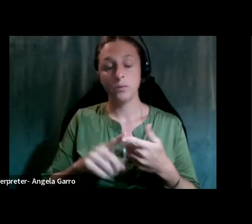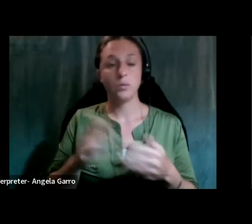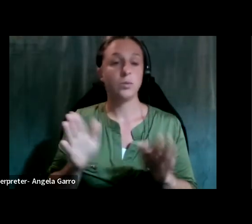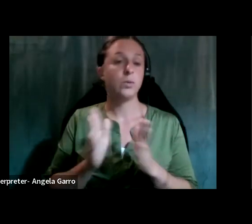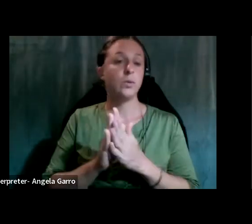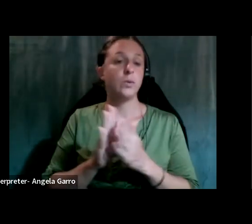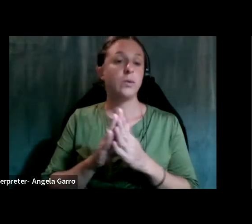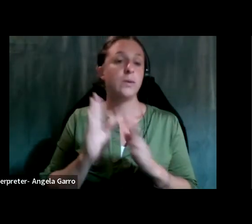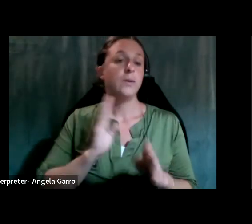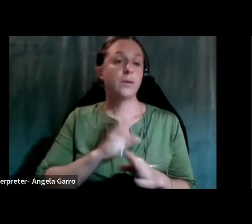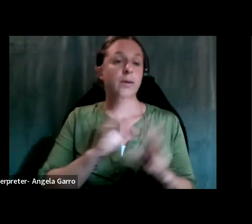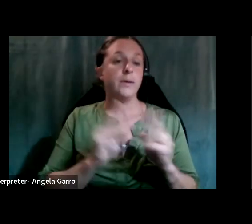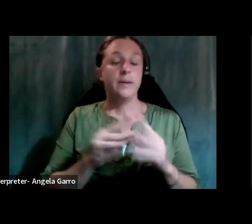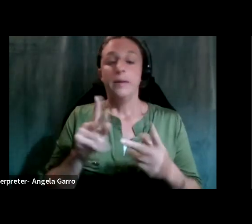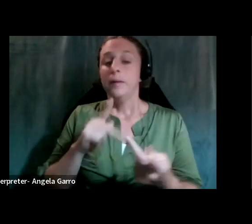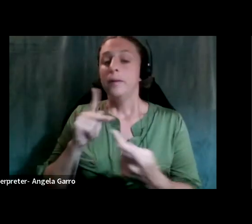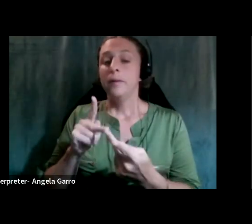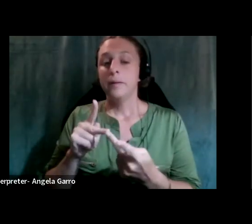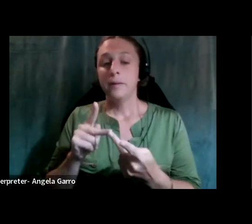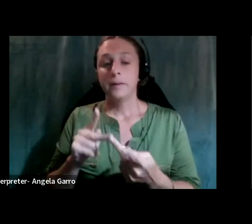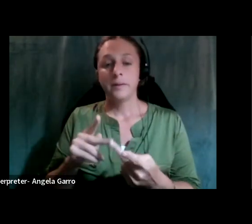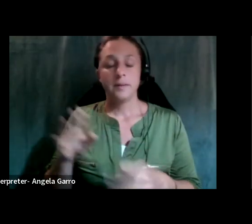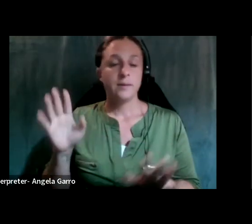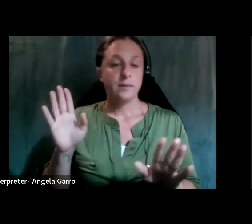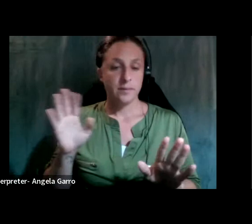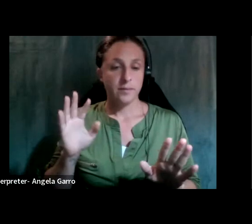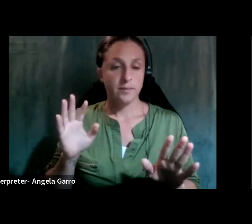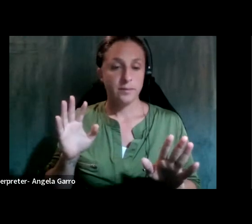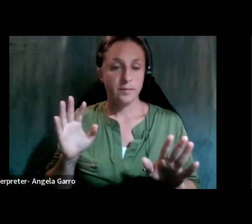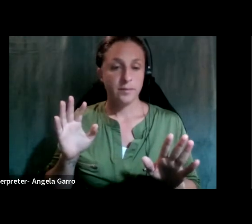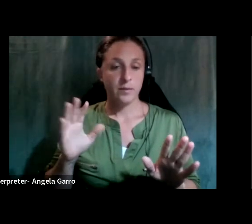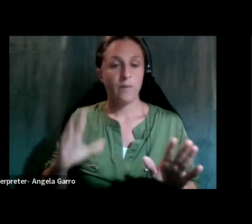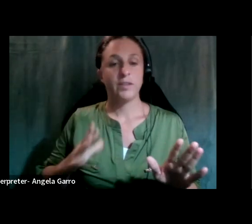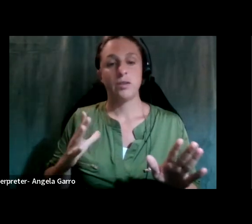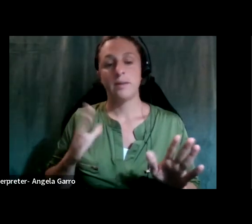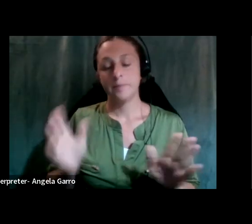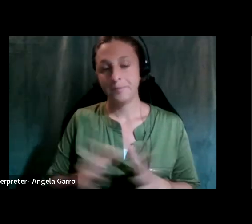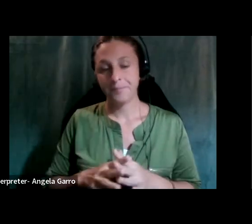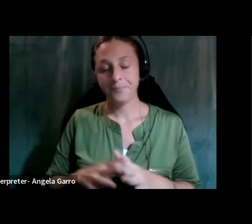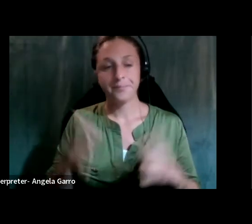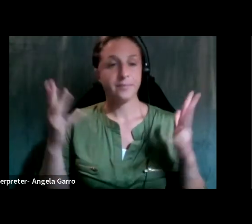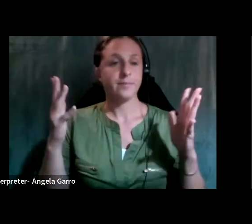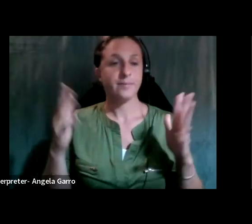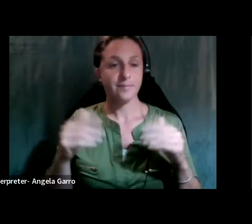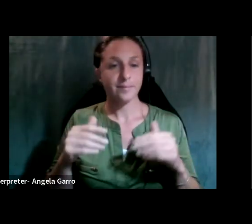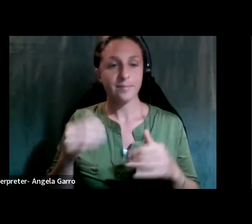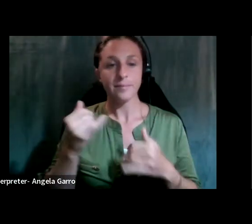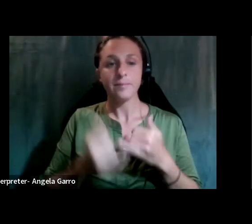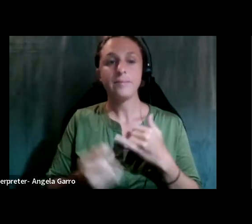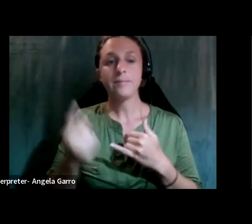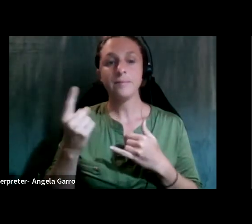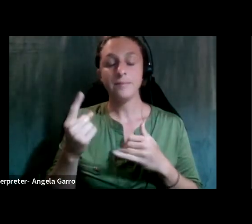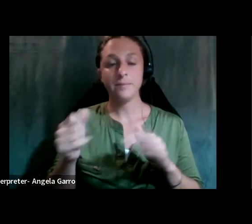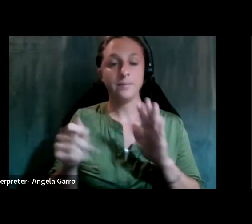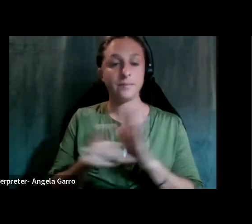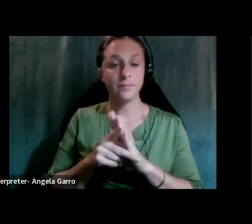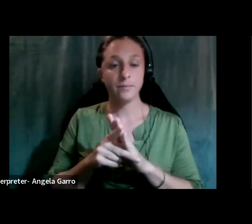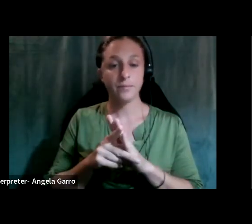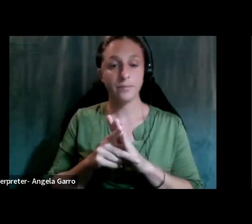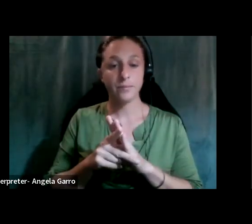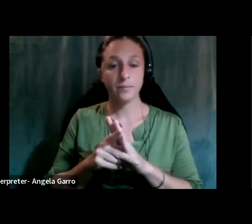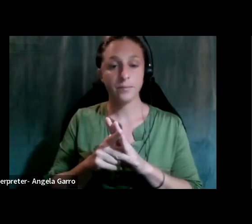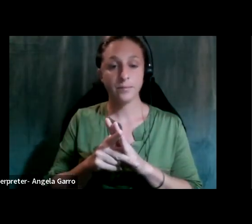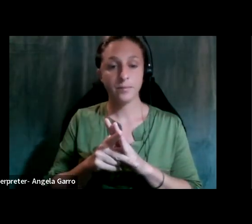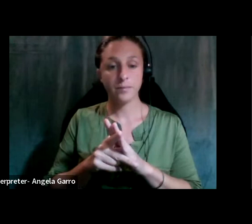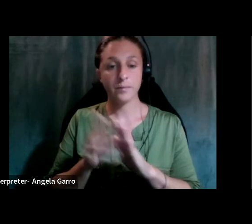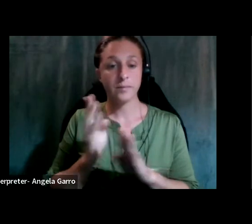meeting. Perfect. Okay. Done officially. Thank you. Yes. Yay. Last one, approval, bus. Okay, this is